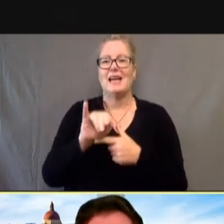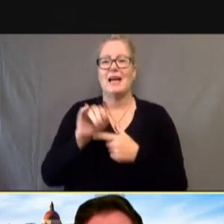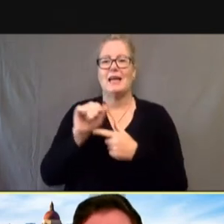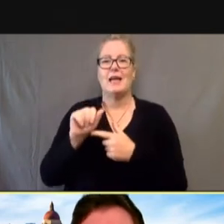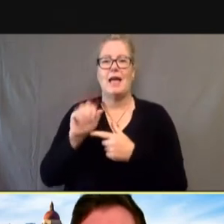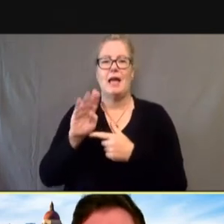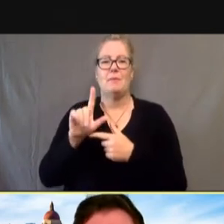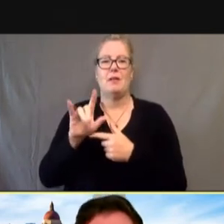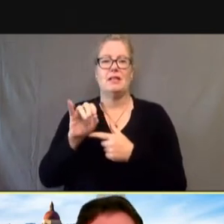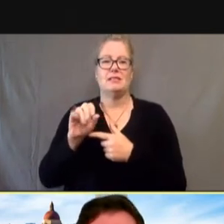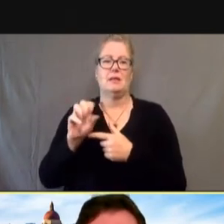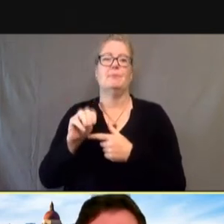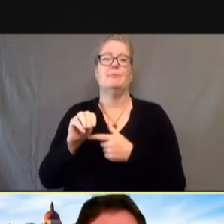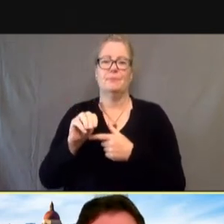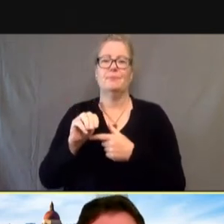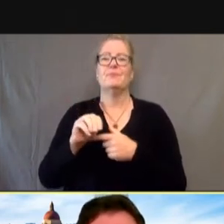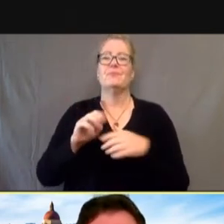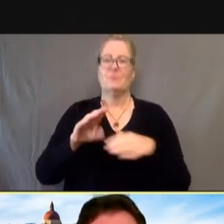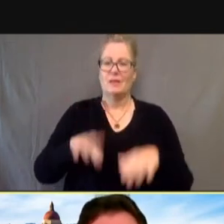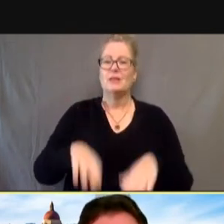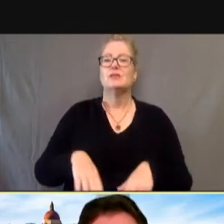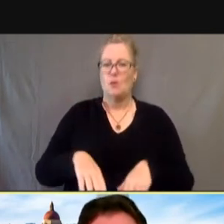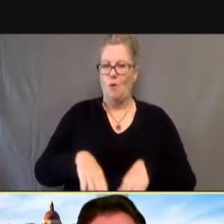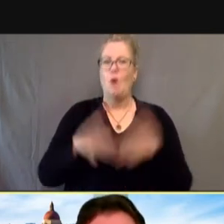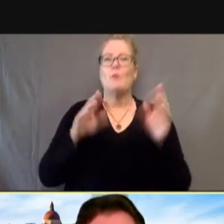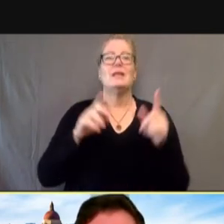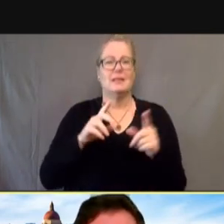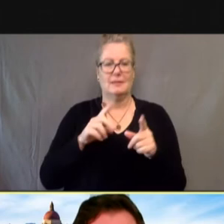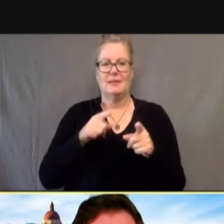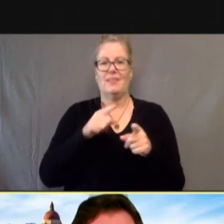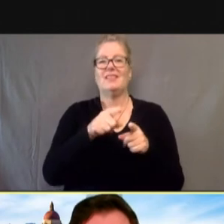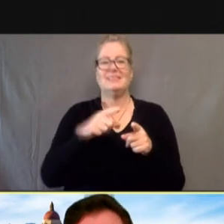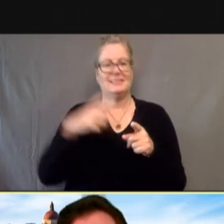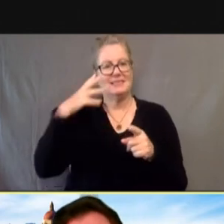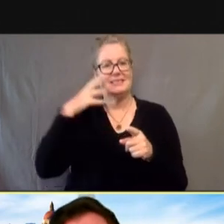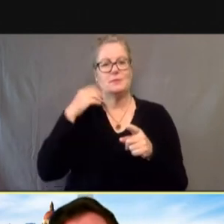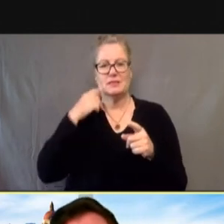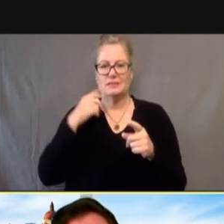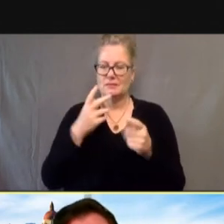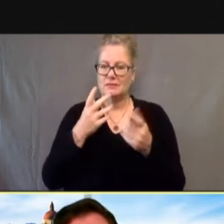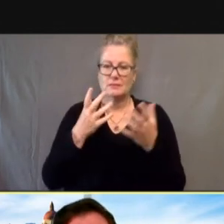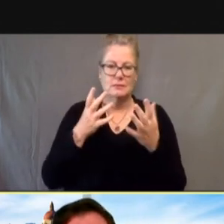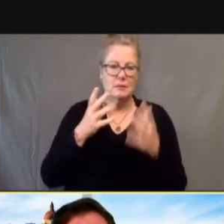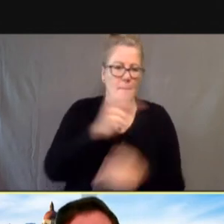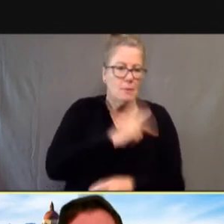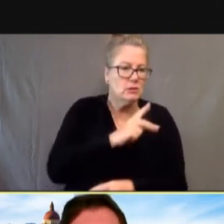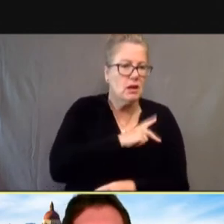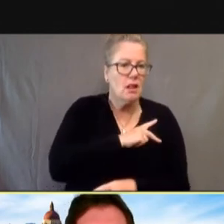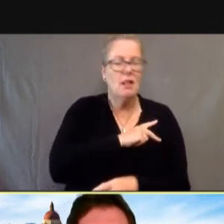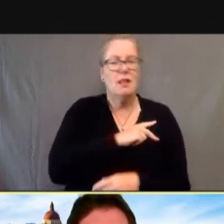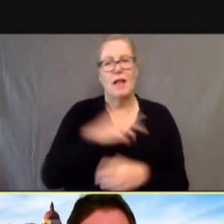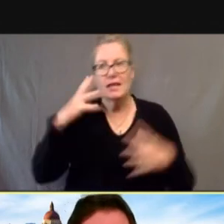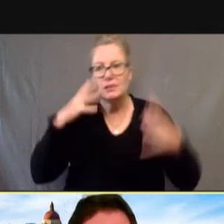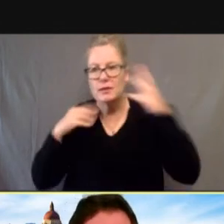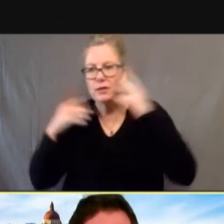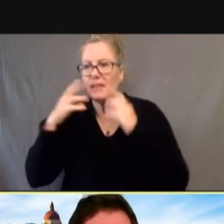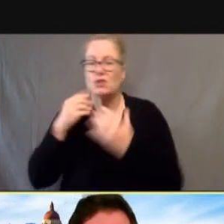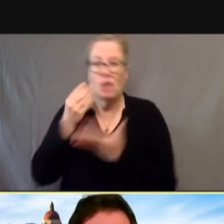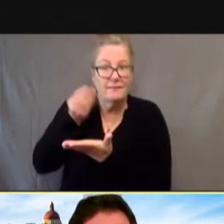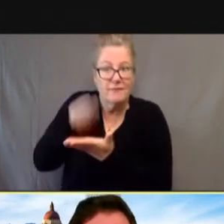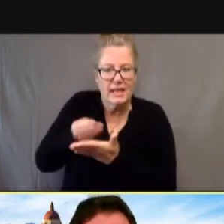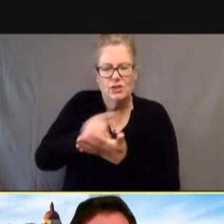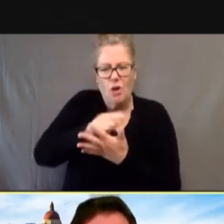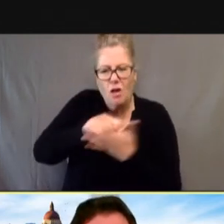resources, including experiential, personal, and financial, which are critical to our growth.